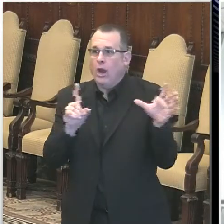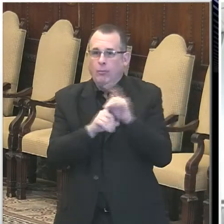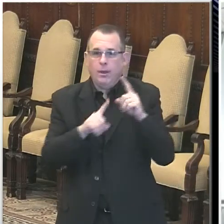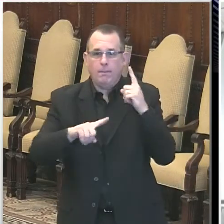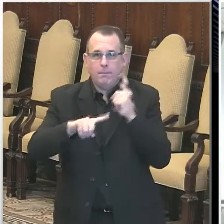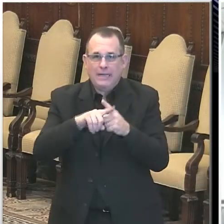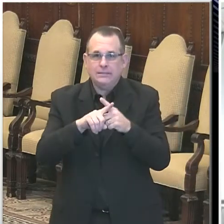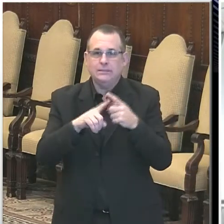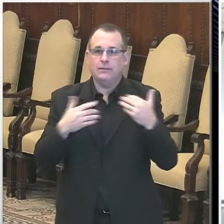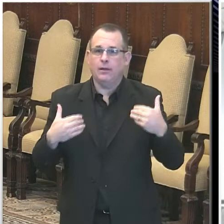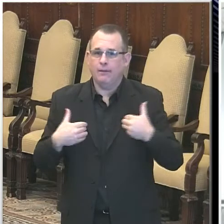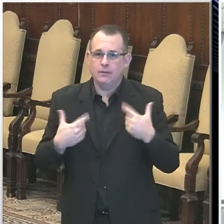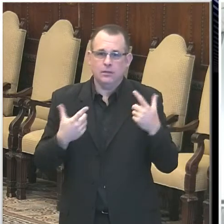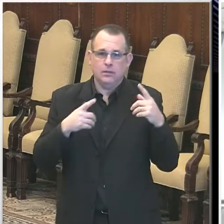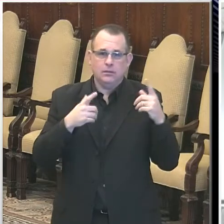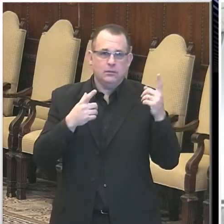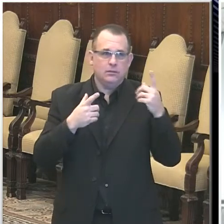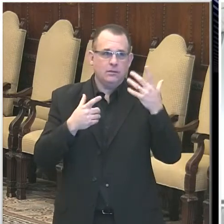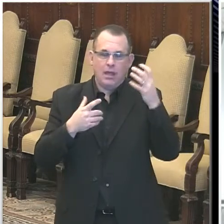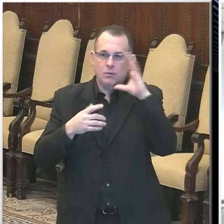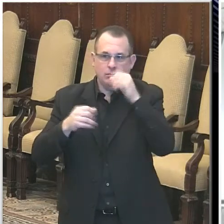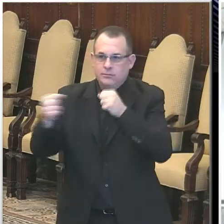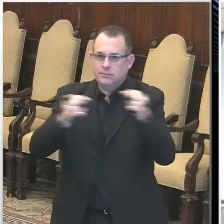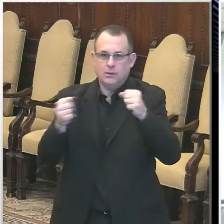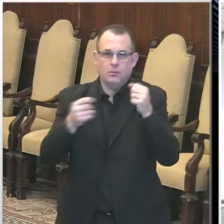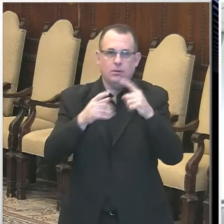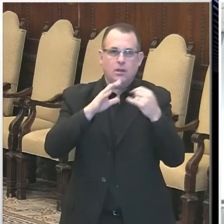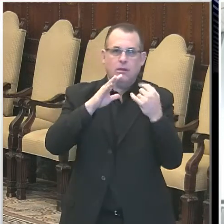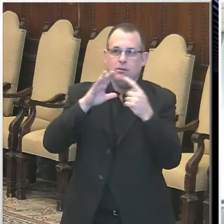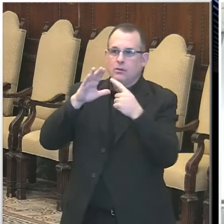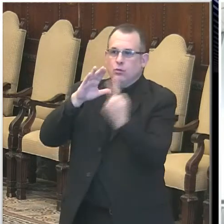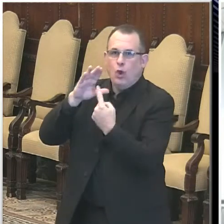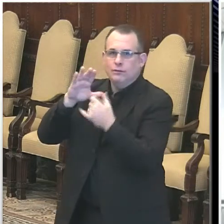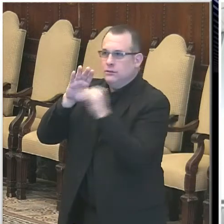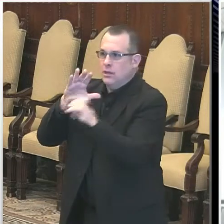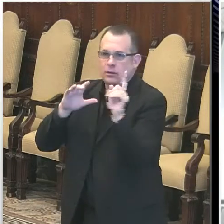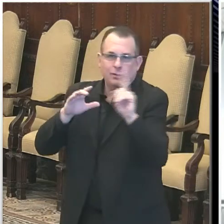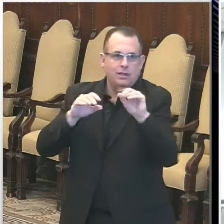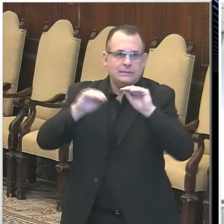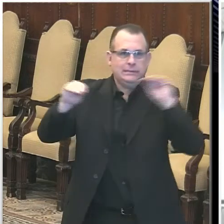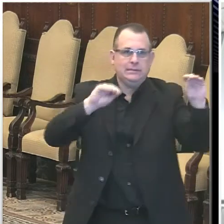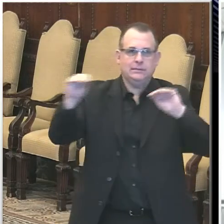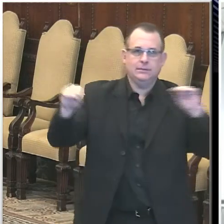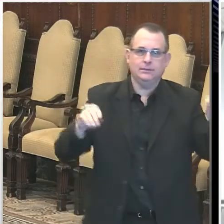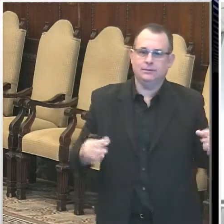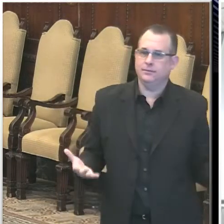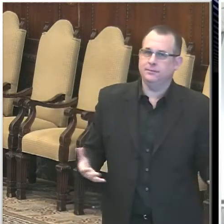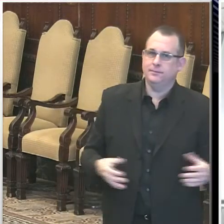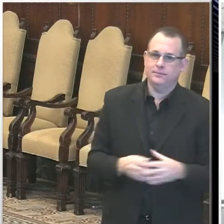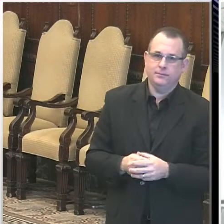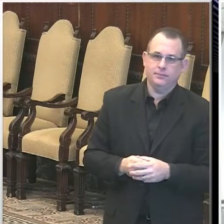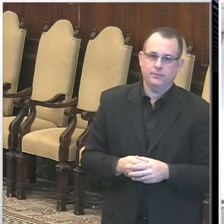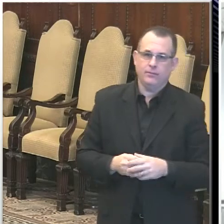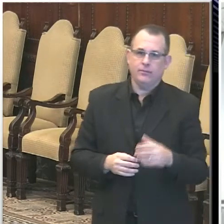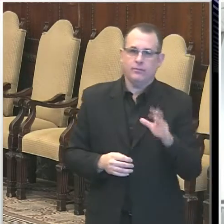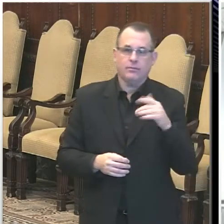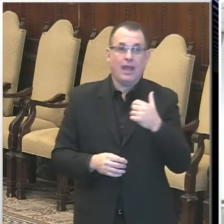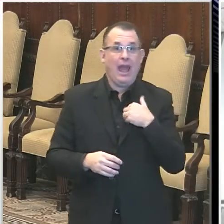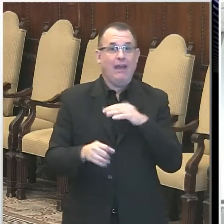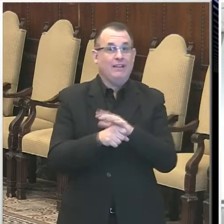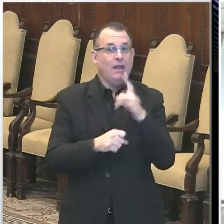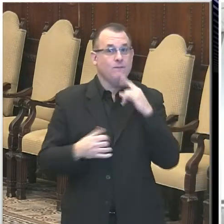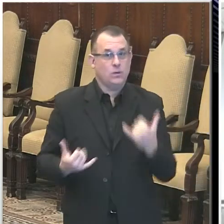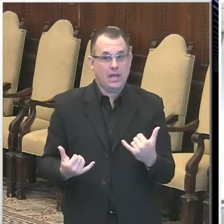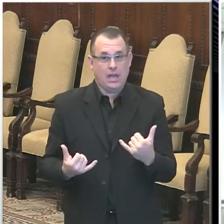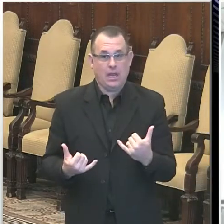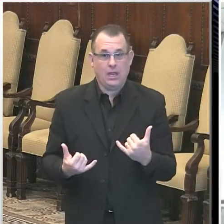they're quarantined, and if they test positive, isolated. So I think, do we have enough capacity? I think optimistically,